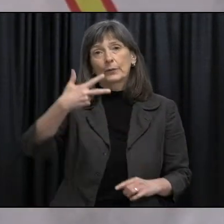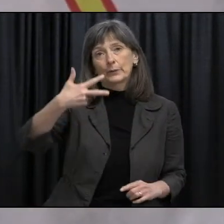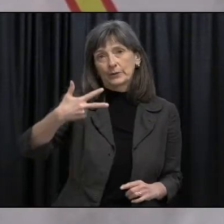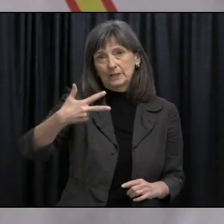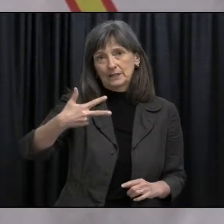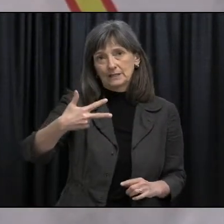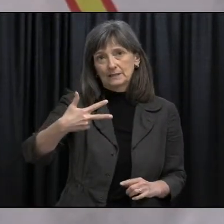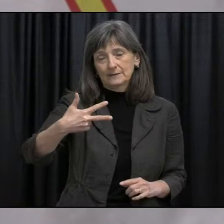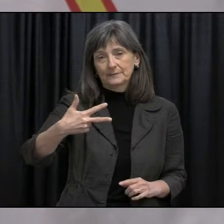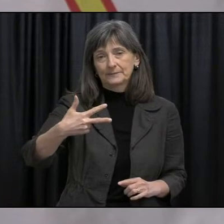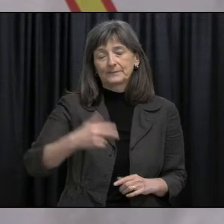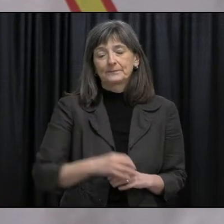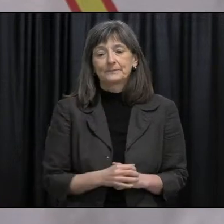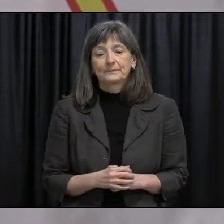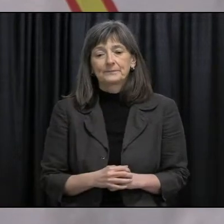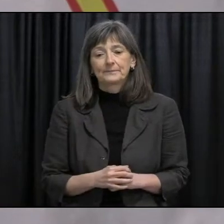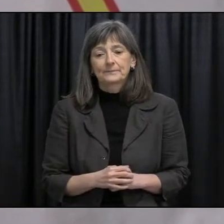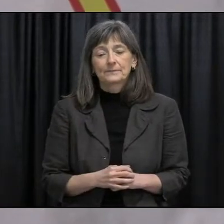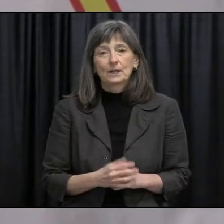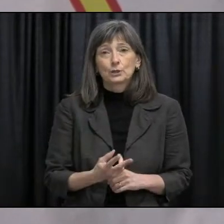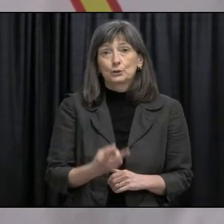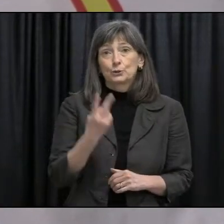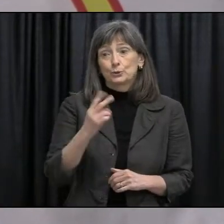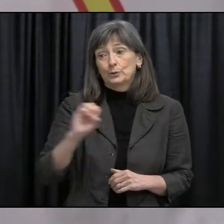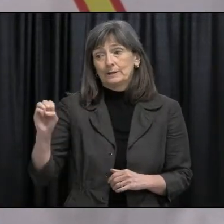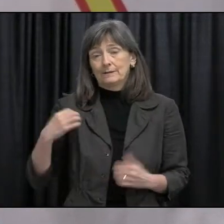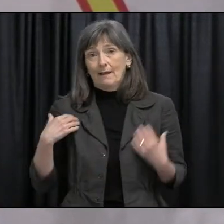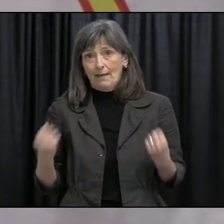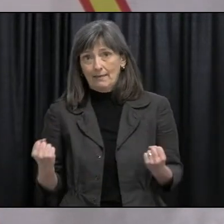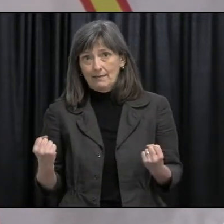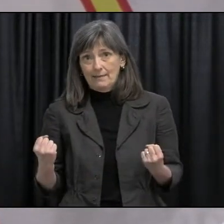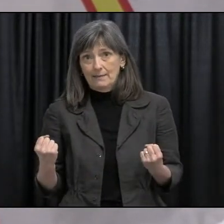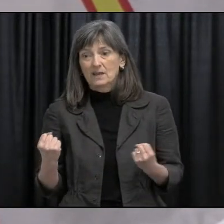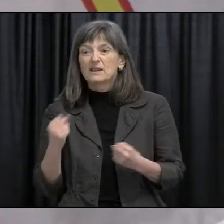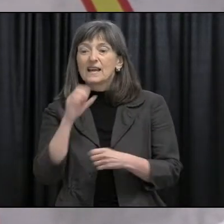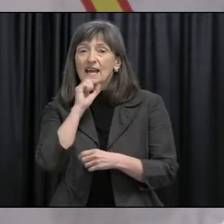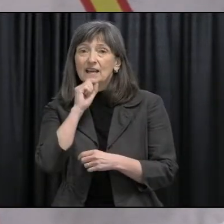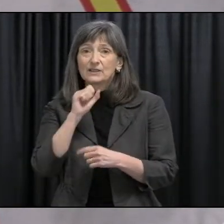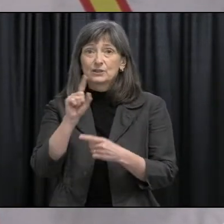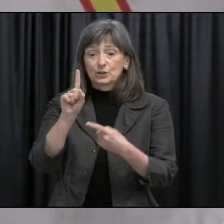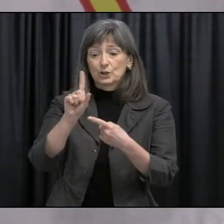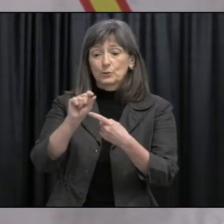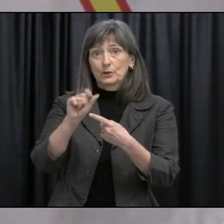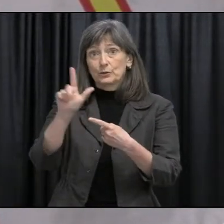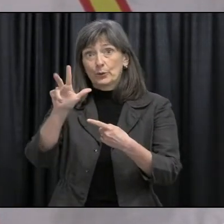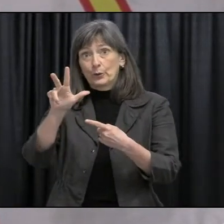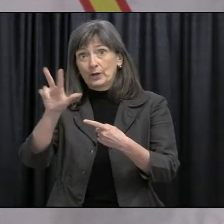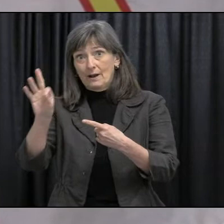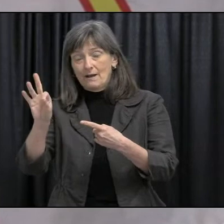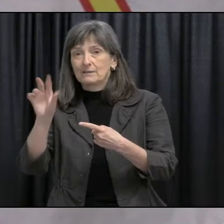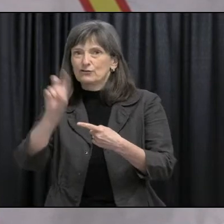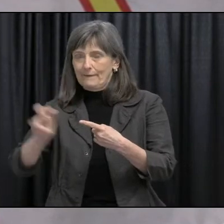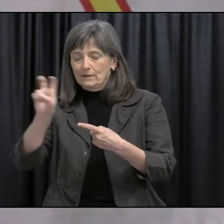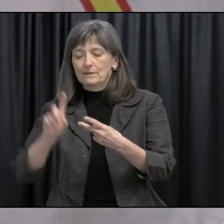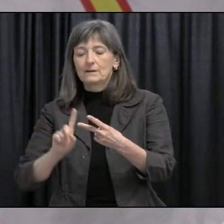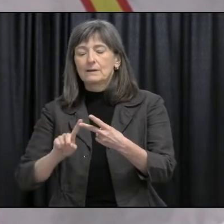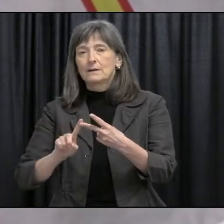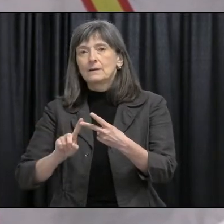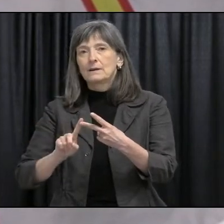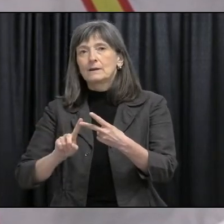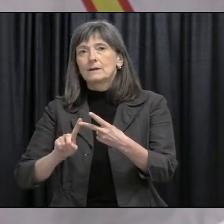of COVID-19 in our province. 2 are in Eastern Health, 1 between the ages of 20 and 39, that's travel-related, and